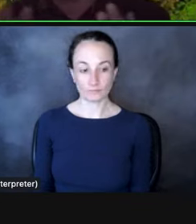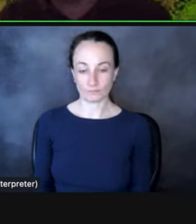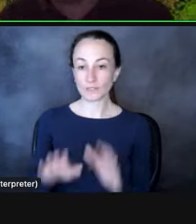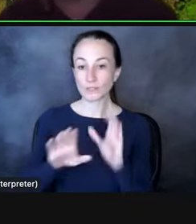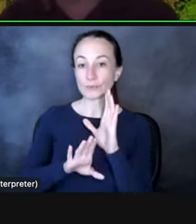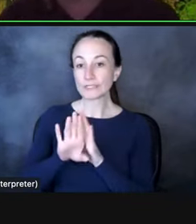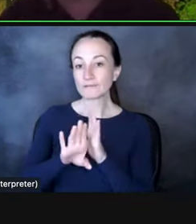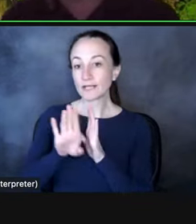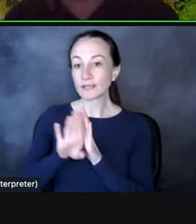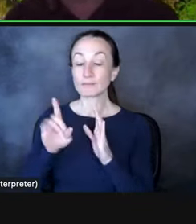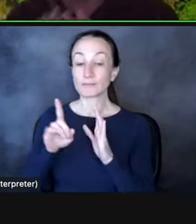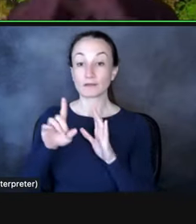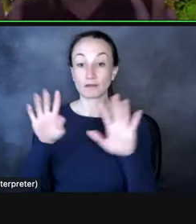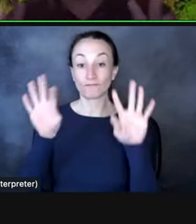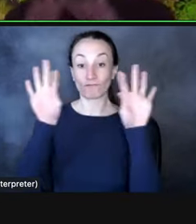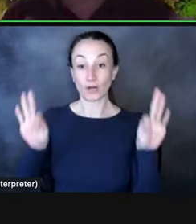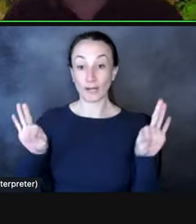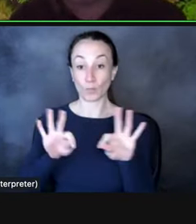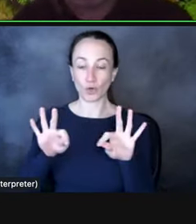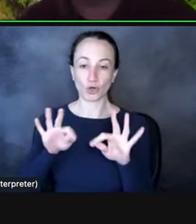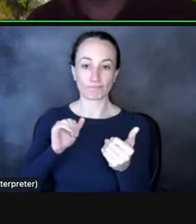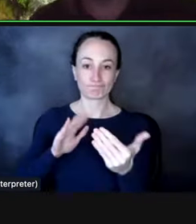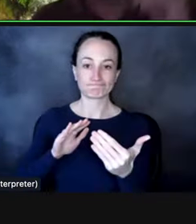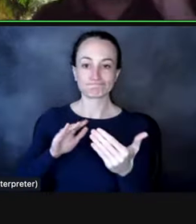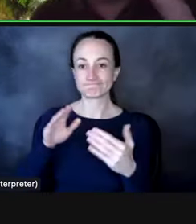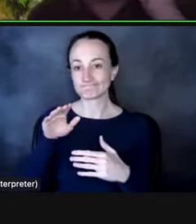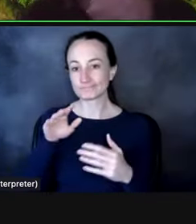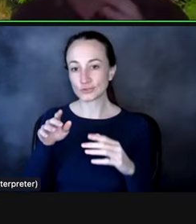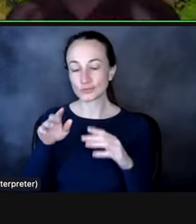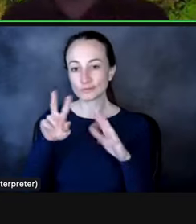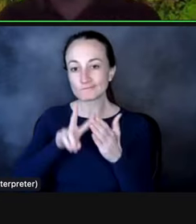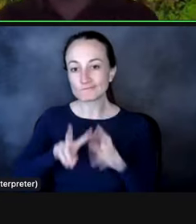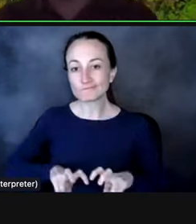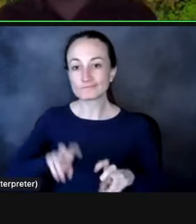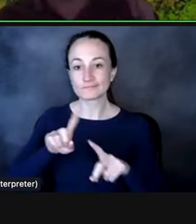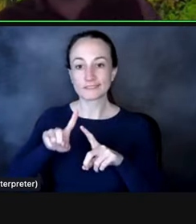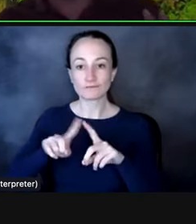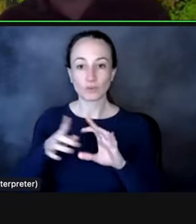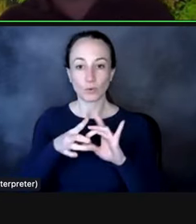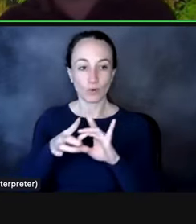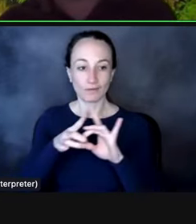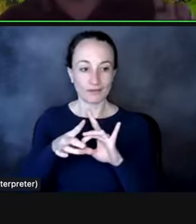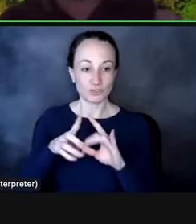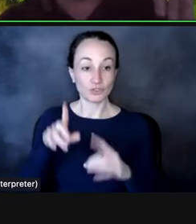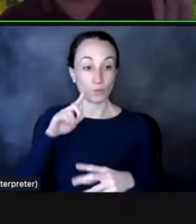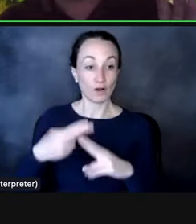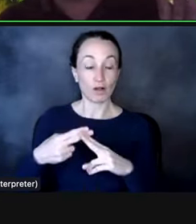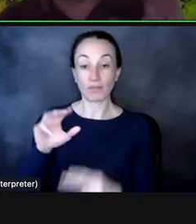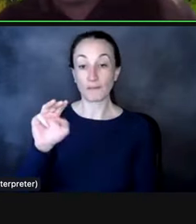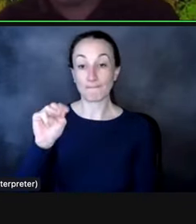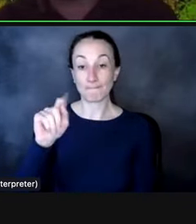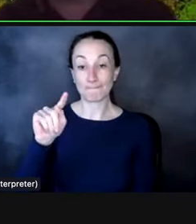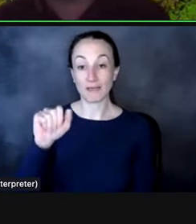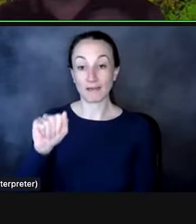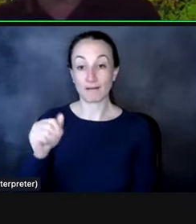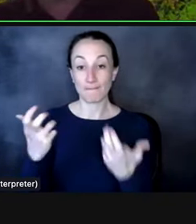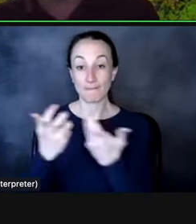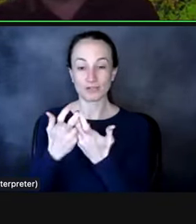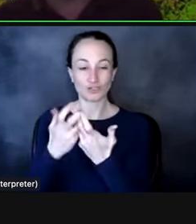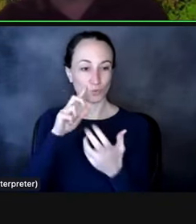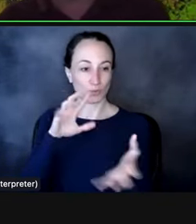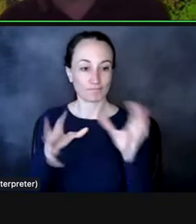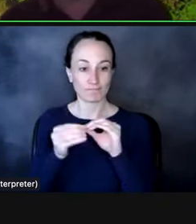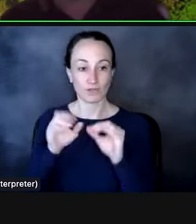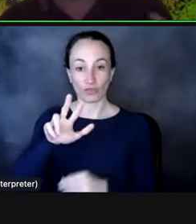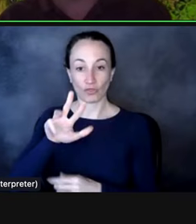these correlations. He called this approach meta-matching. We consider 36,000 participants from the UK